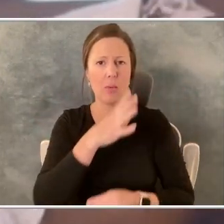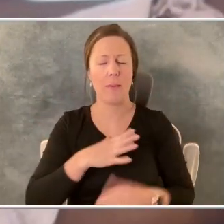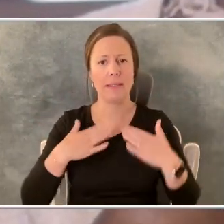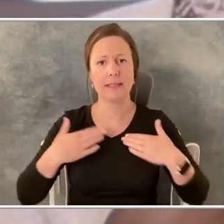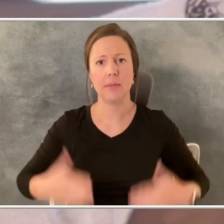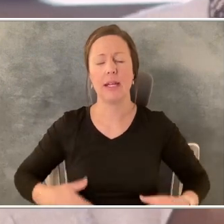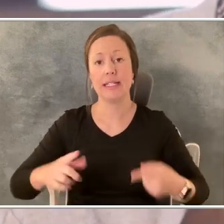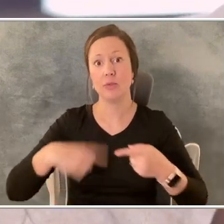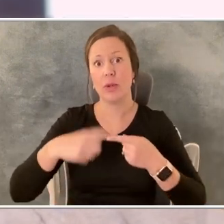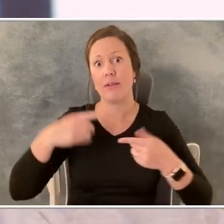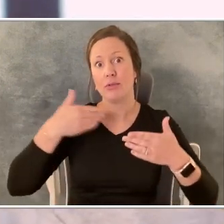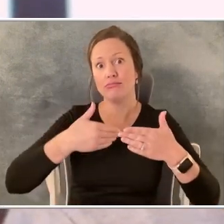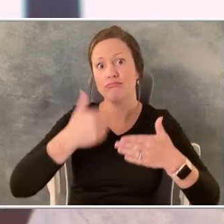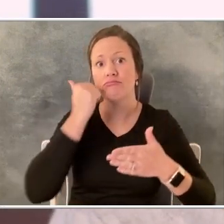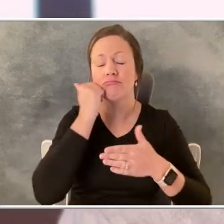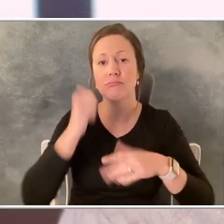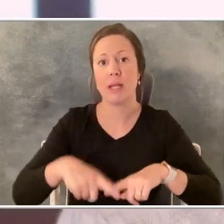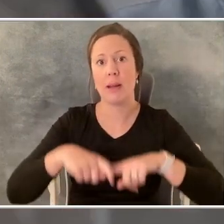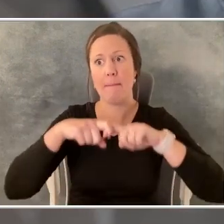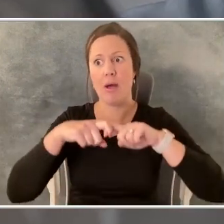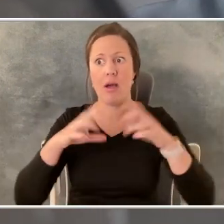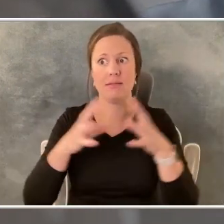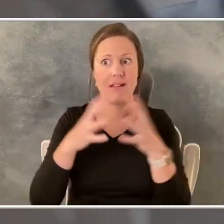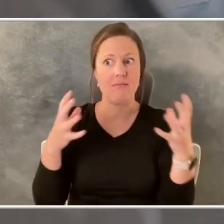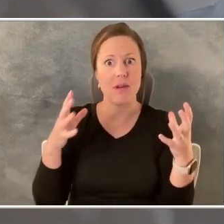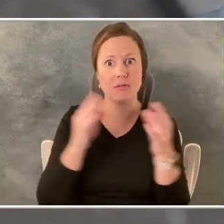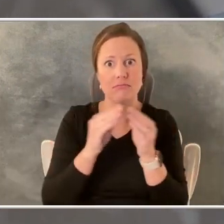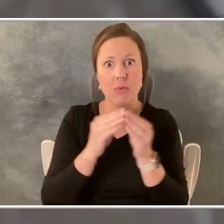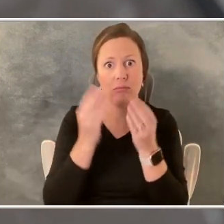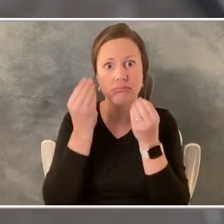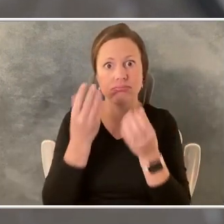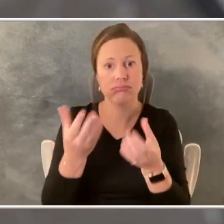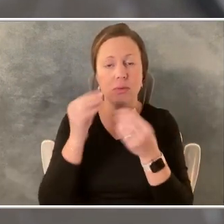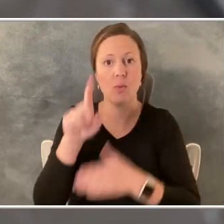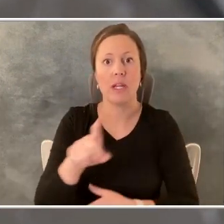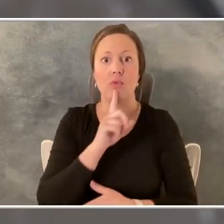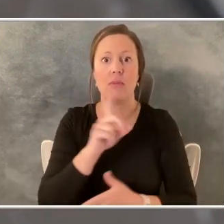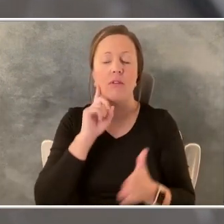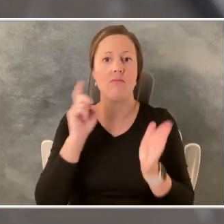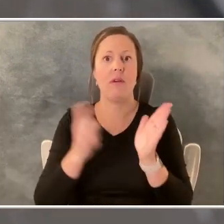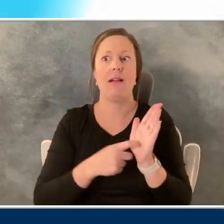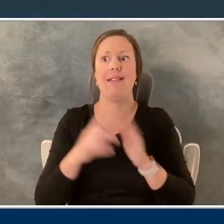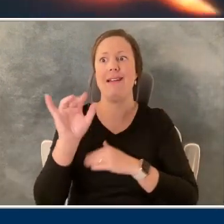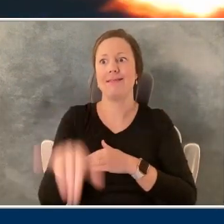we still need to go in recognizing this inevitable time in every woman's life.